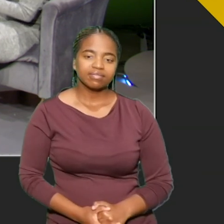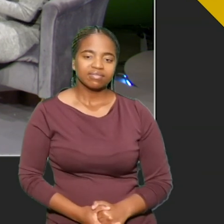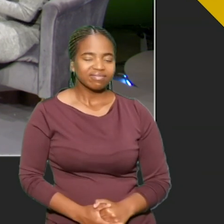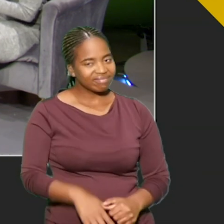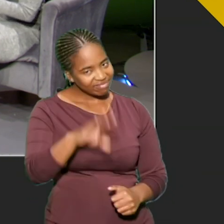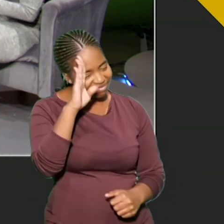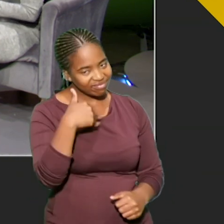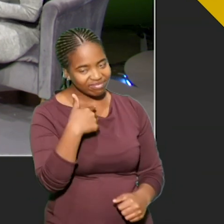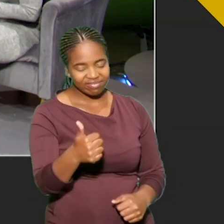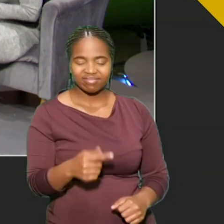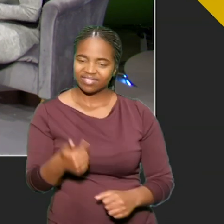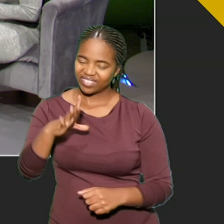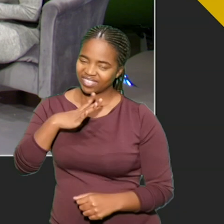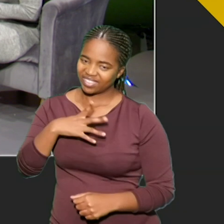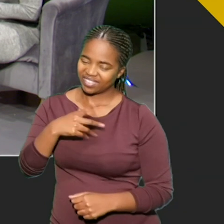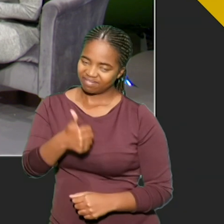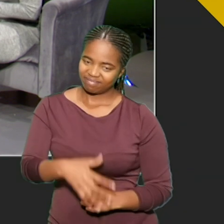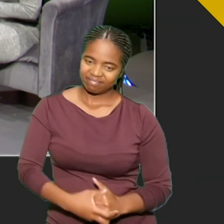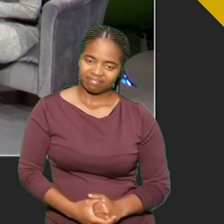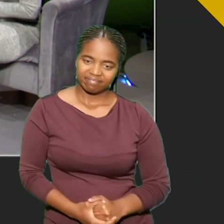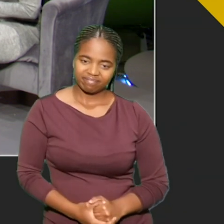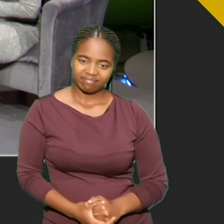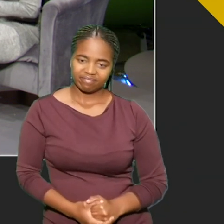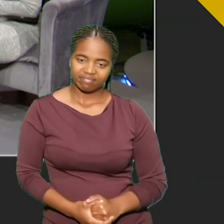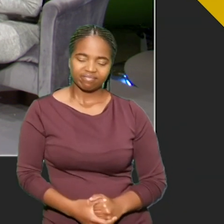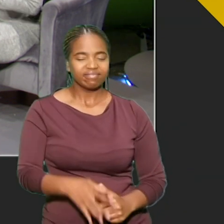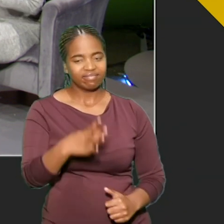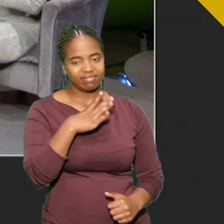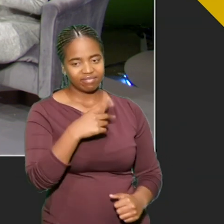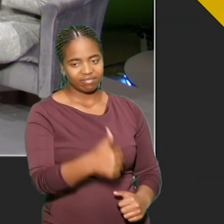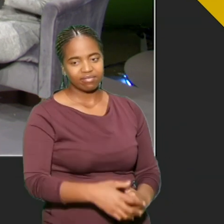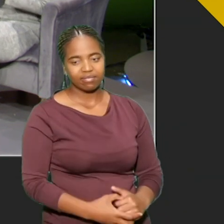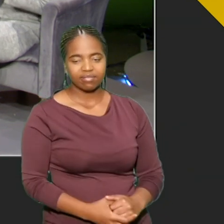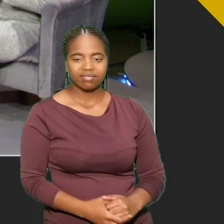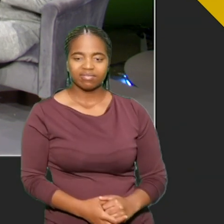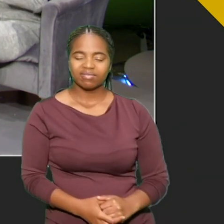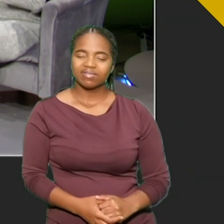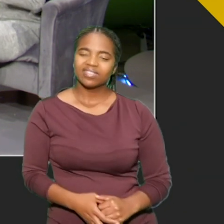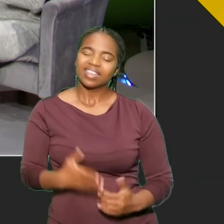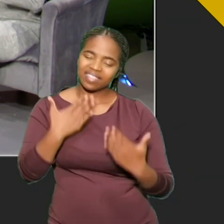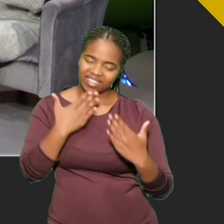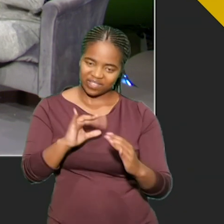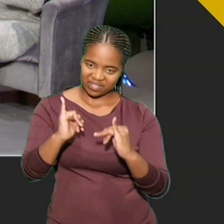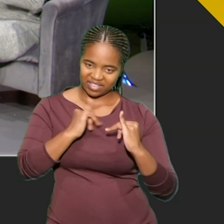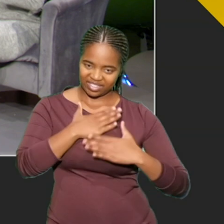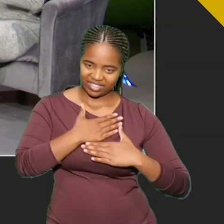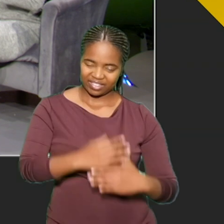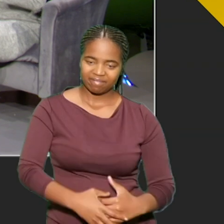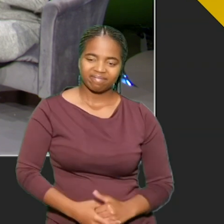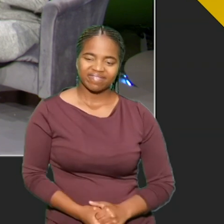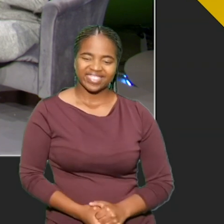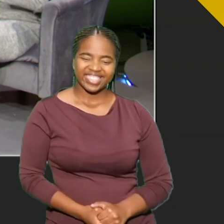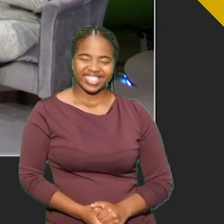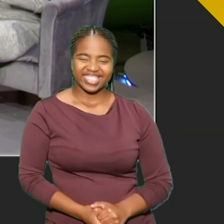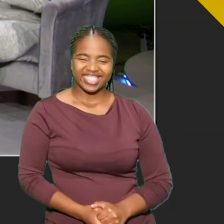Hi, how are you? Re go nale ka pa. Siapilo njani poti? Ah, we are good. I'm good. Nice to have to be